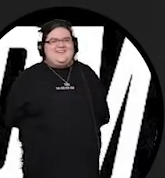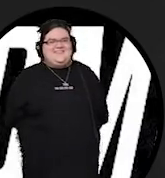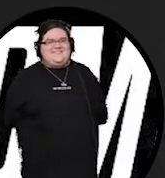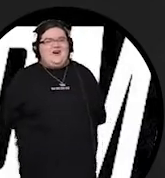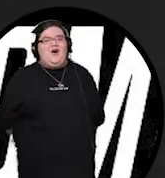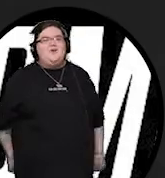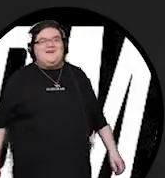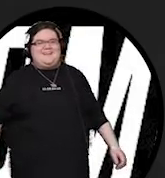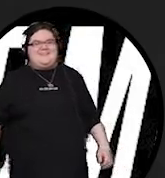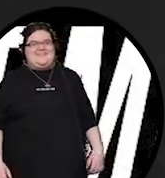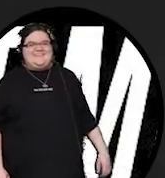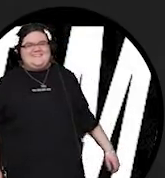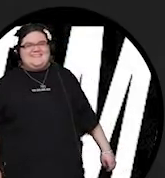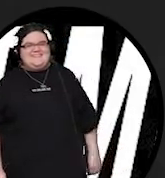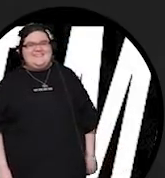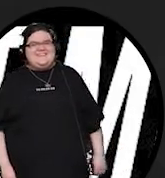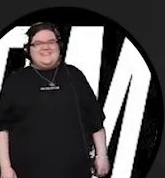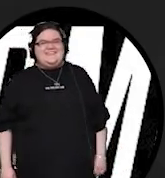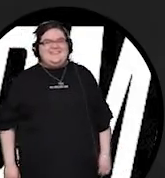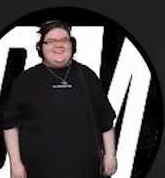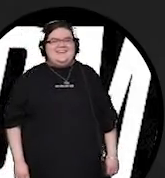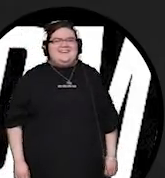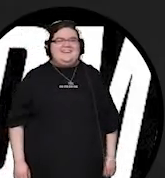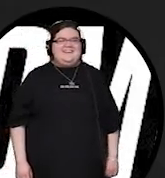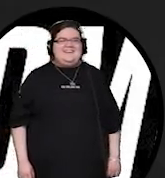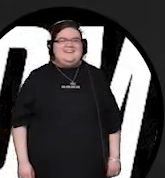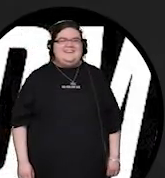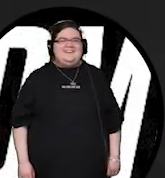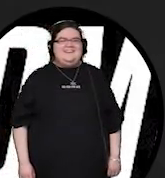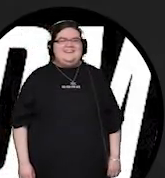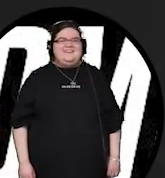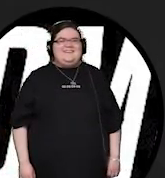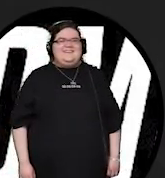Oh my god. Oh my god.